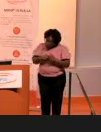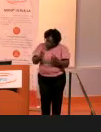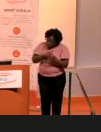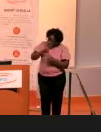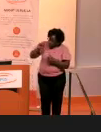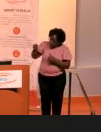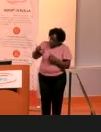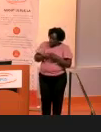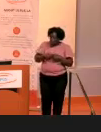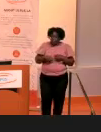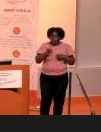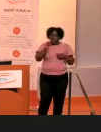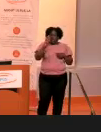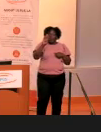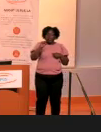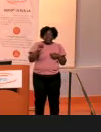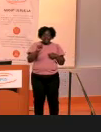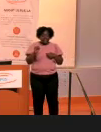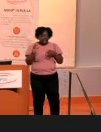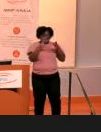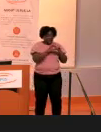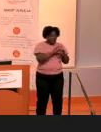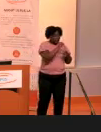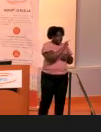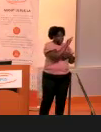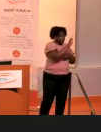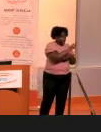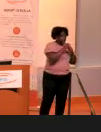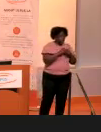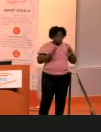question is IBS common with SLE and or lupus nephritis?